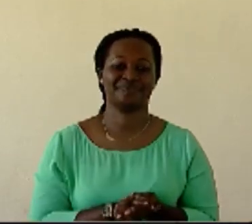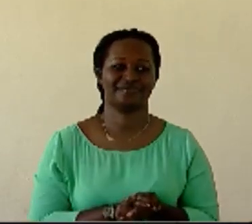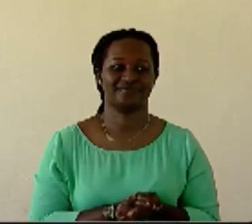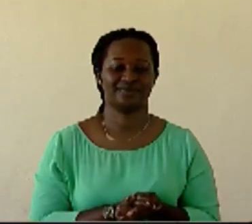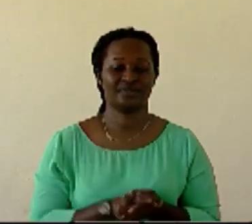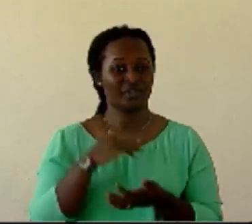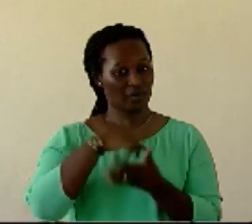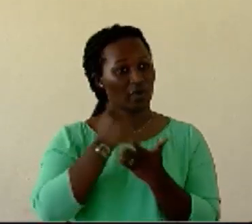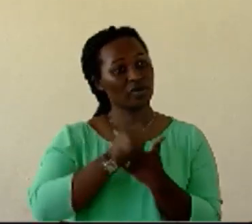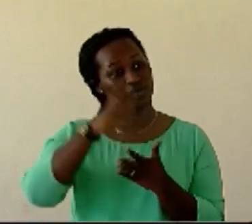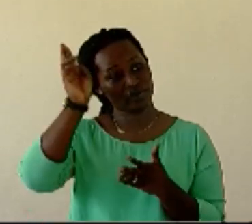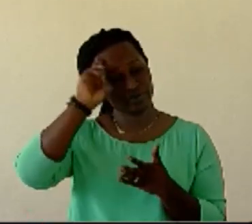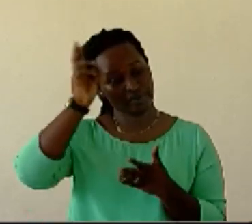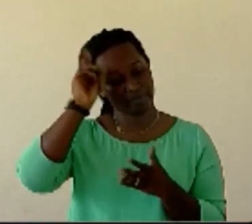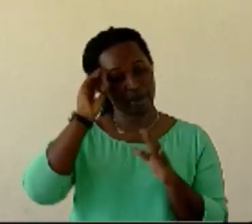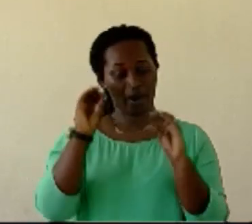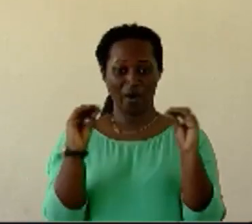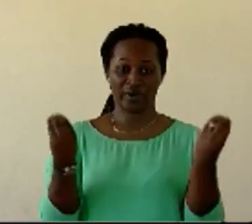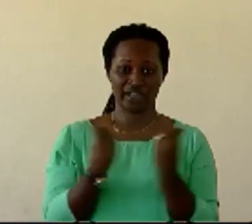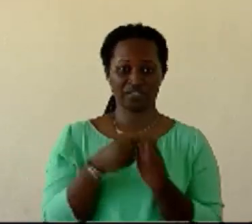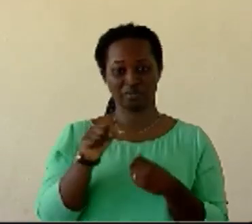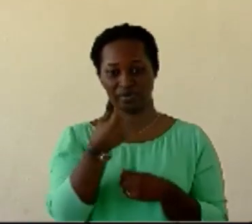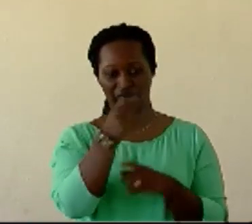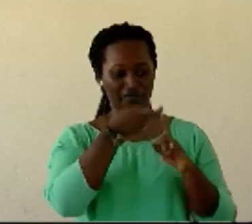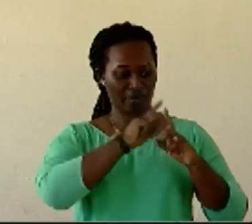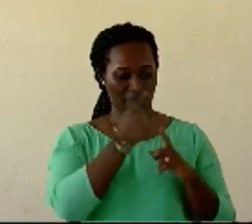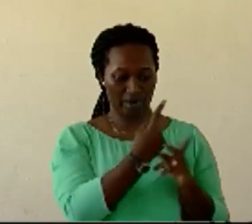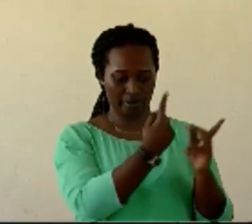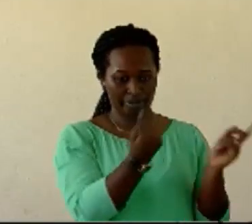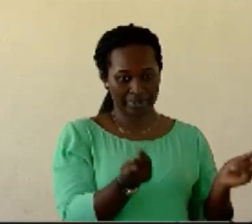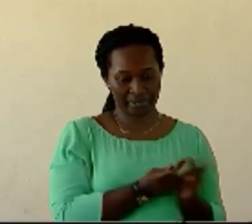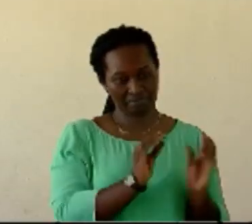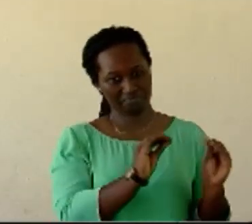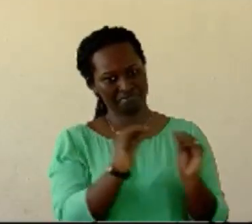Because remember, organisms move from one place to another.